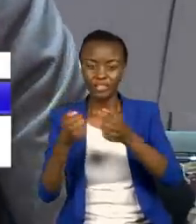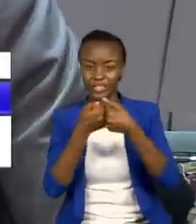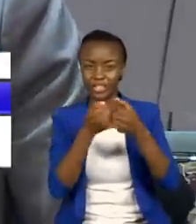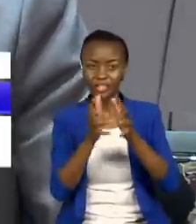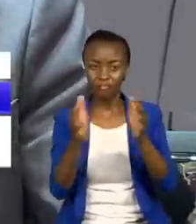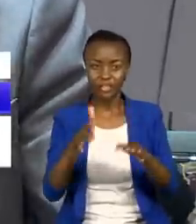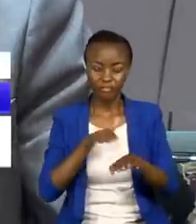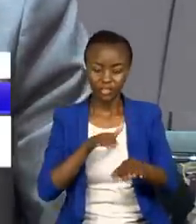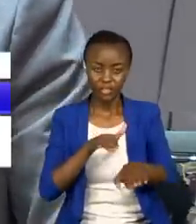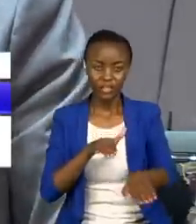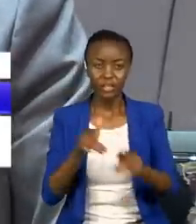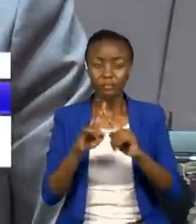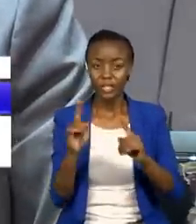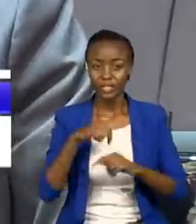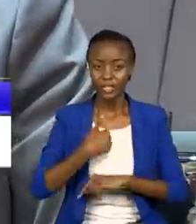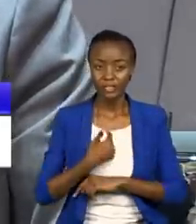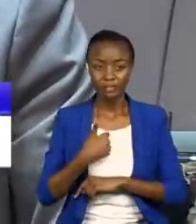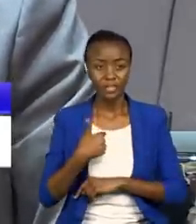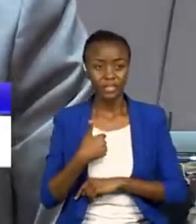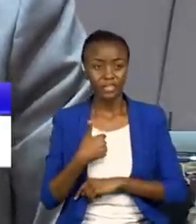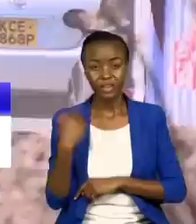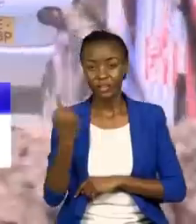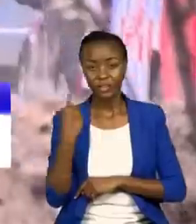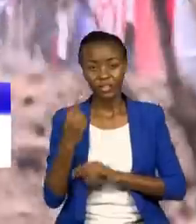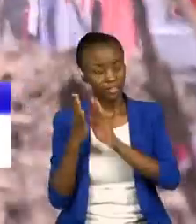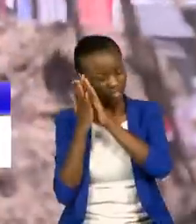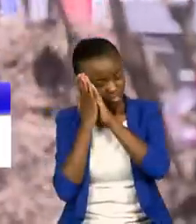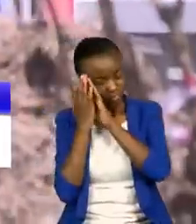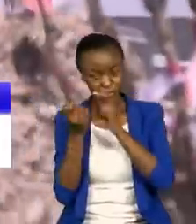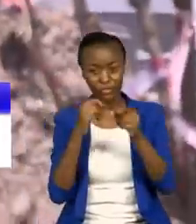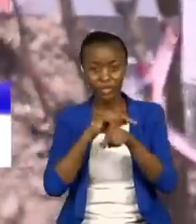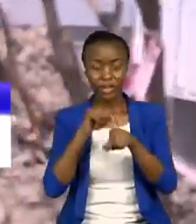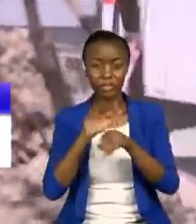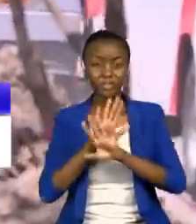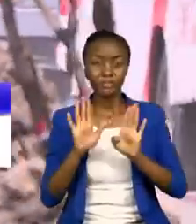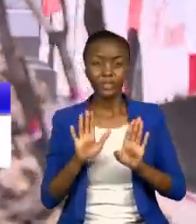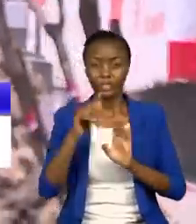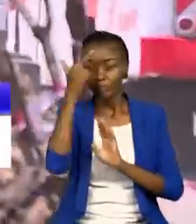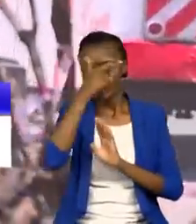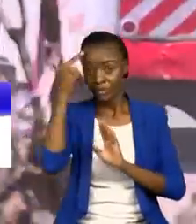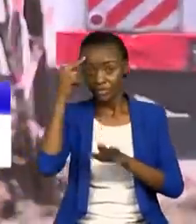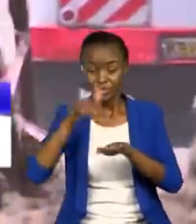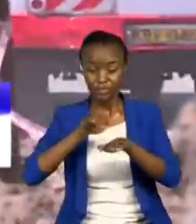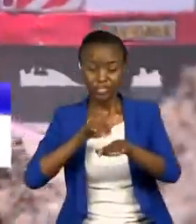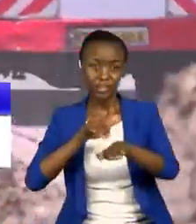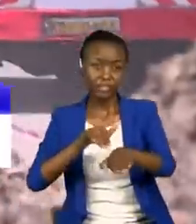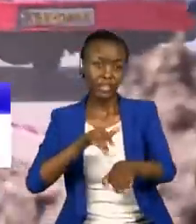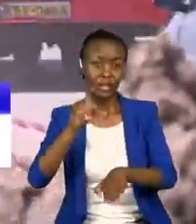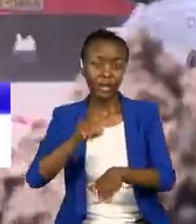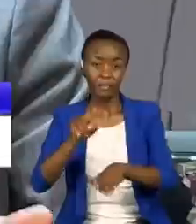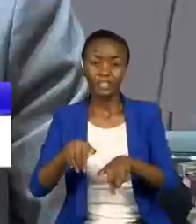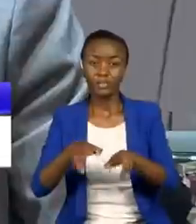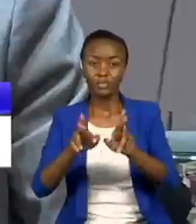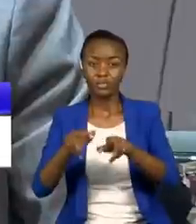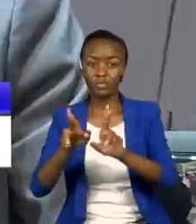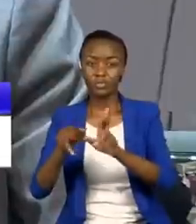for me. So the reason why I even sleep for a few hours sometimes is because of traffic. So I have to be at a client's